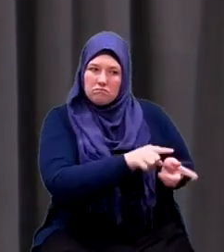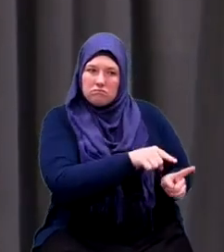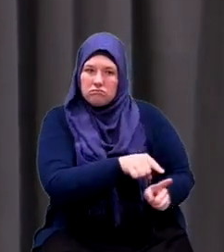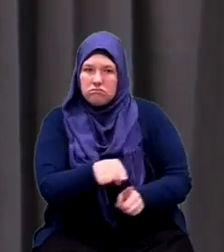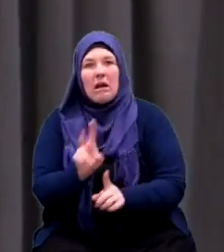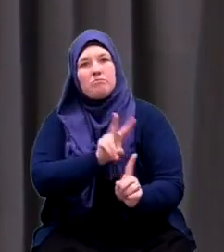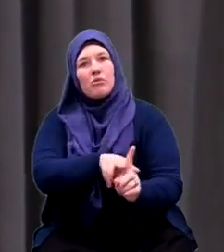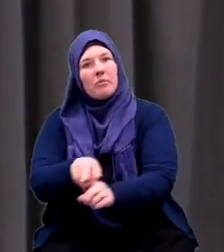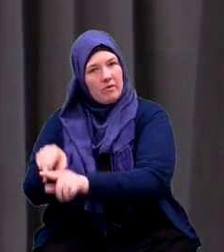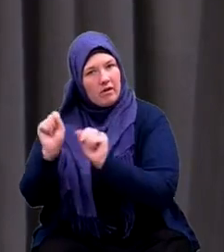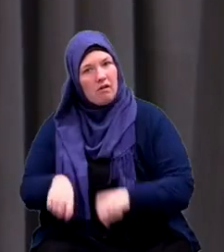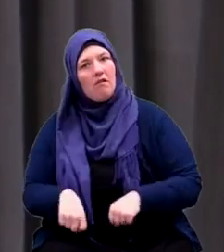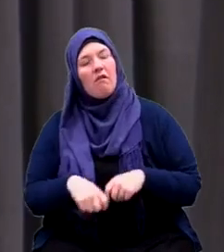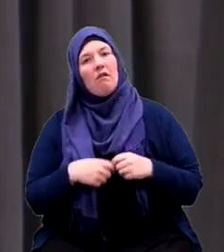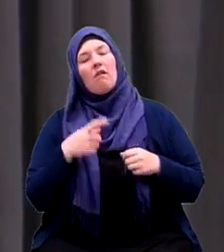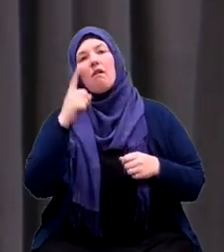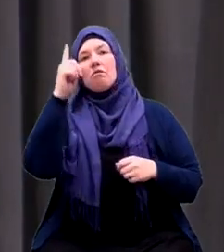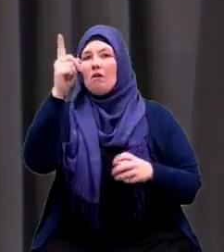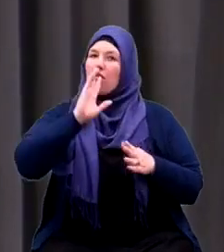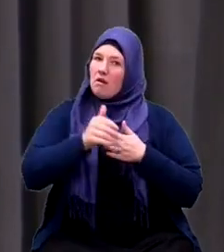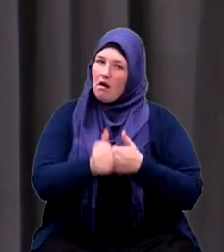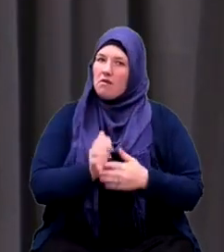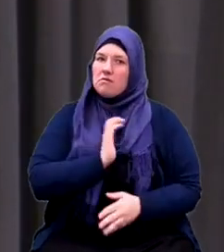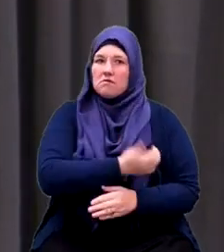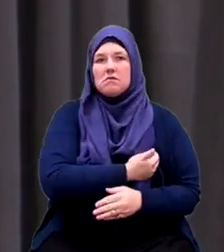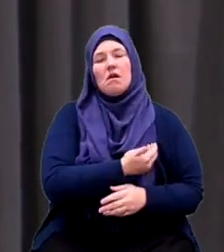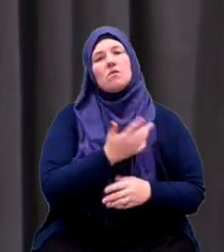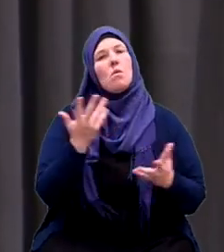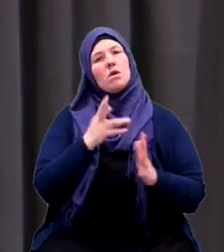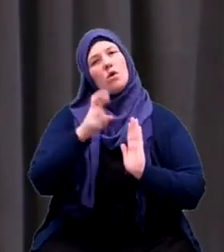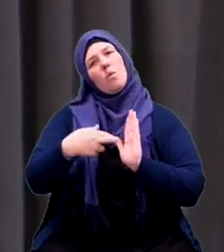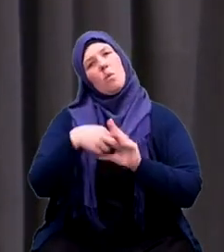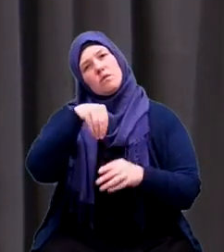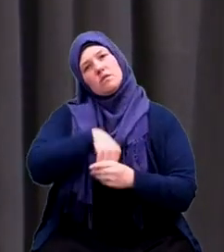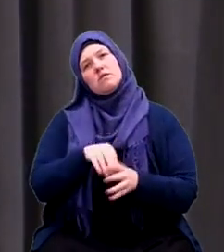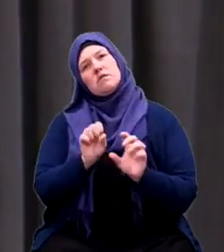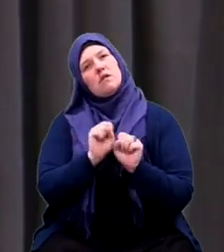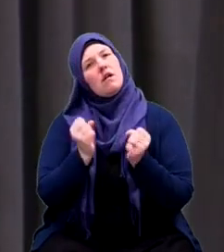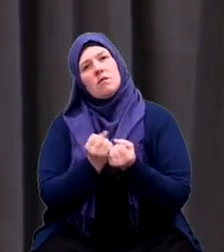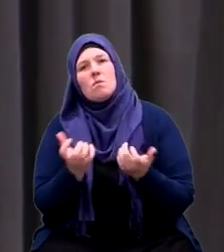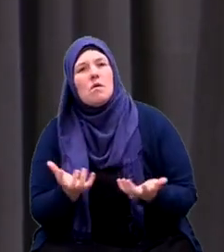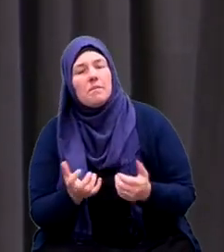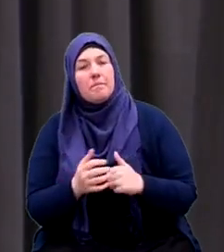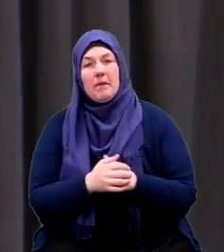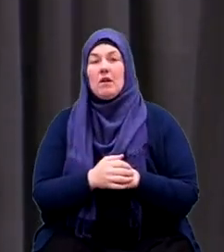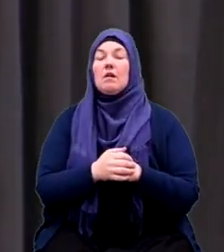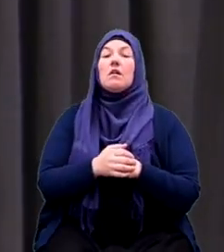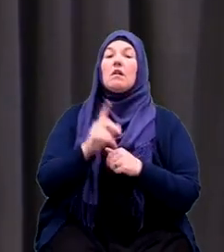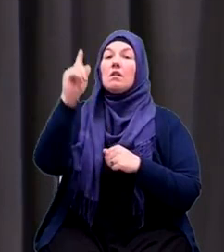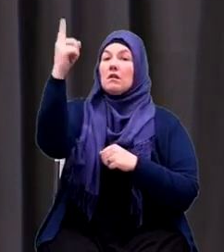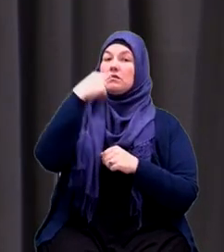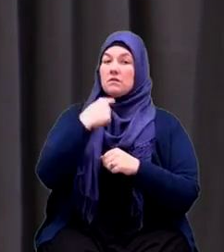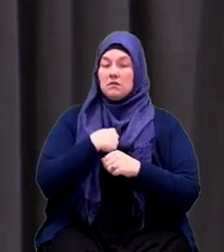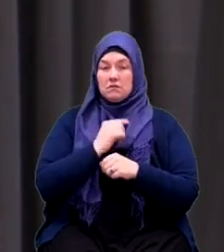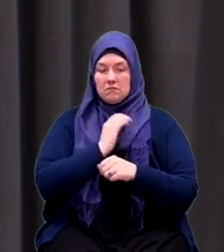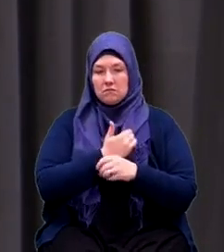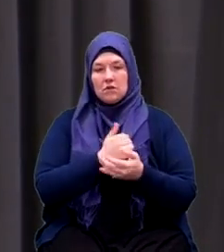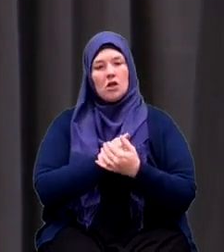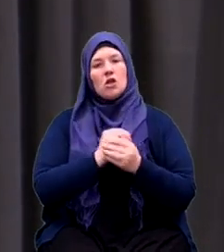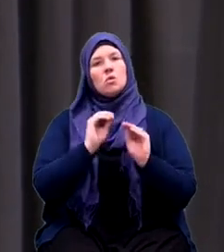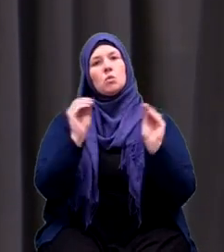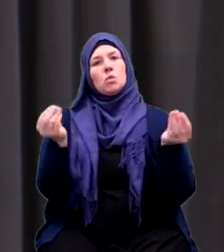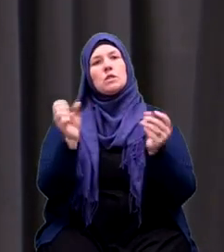guides us and tells us what is our role in society. No society will